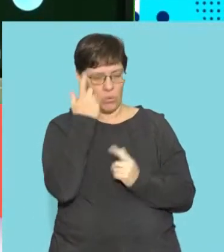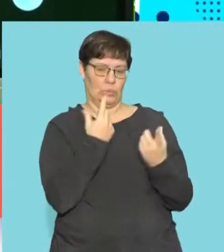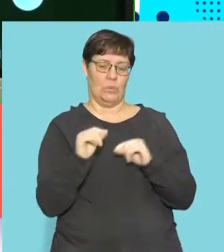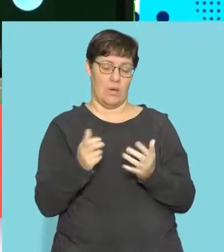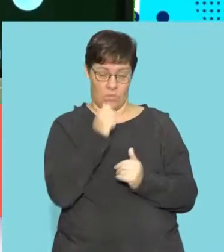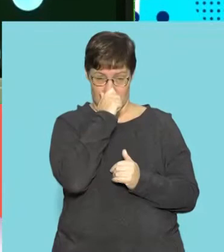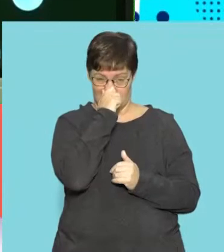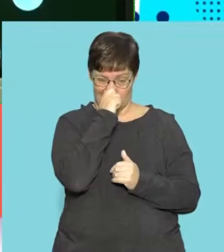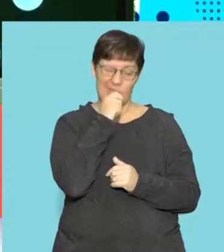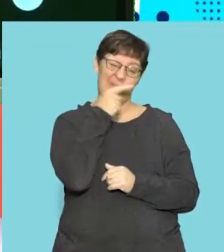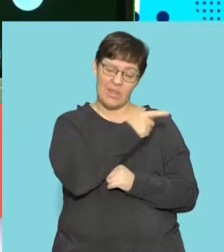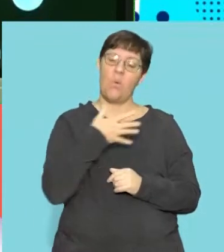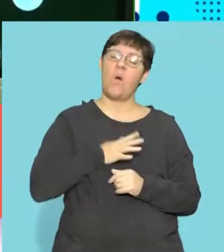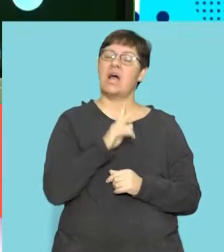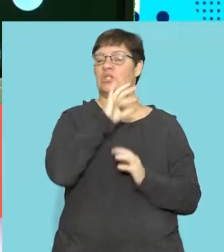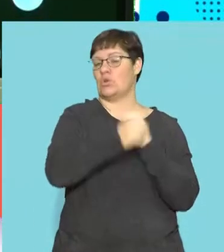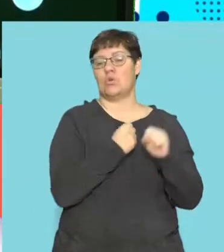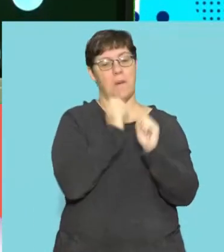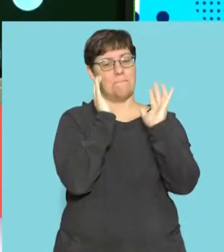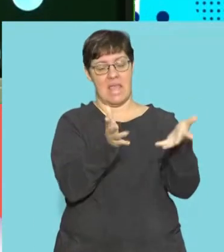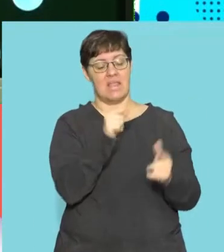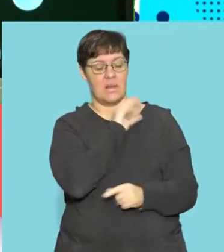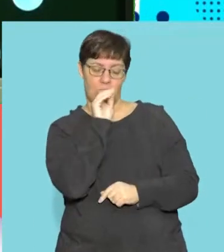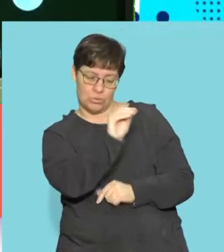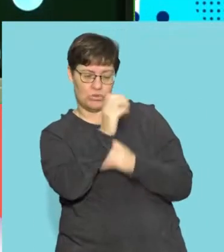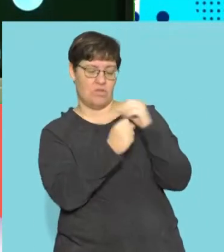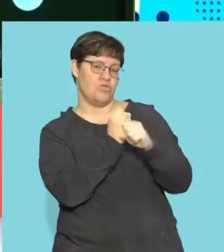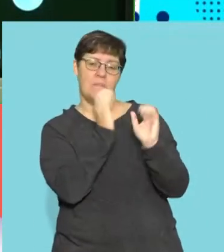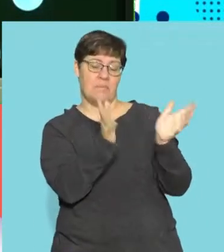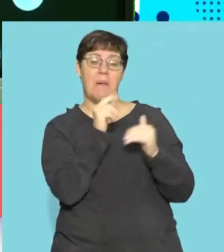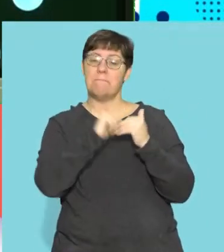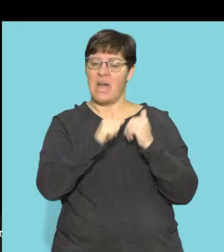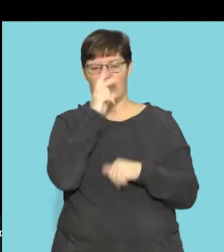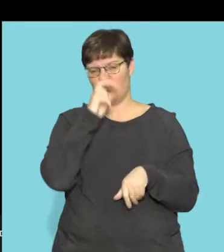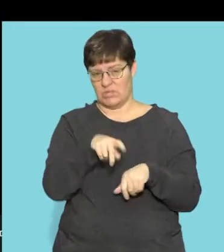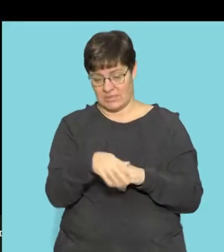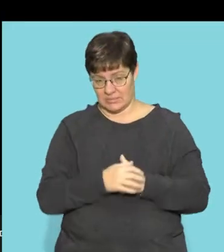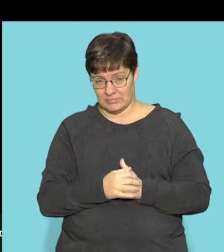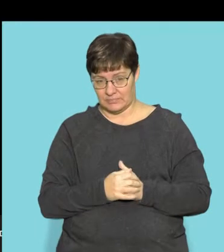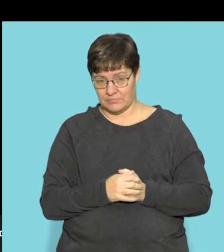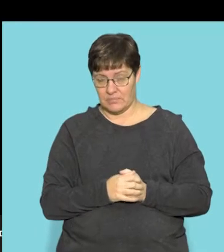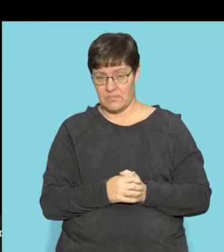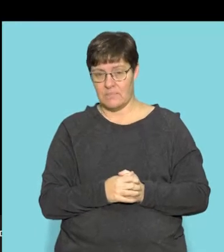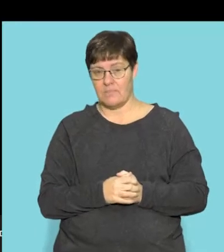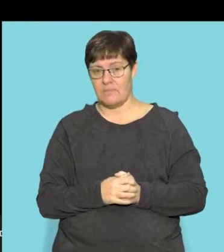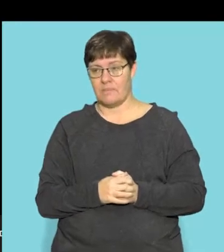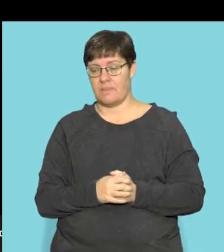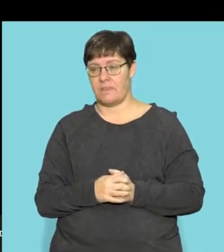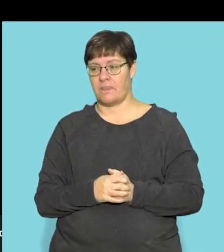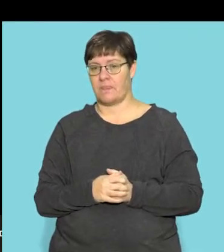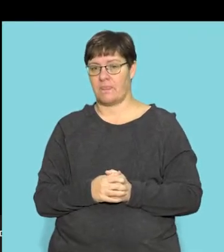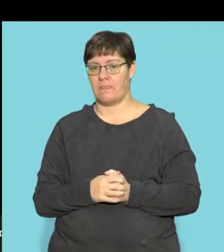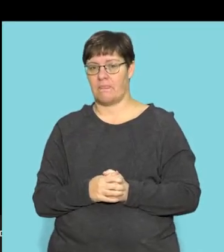do it. But this, they just wanted us to find it in years, right? Not really months. So what I'm saying is I